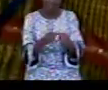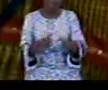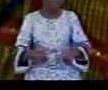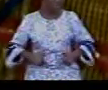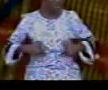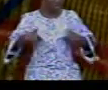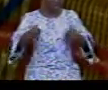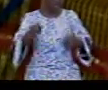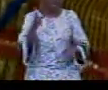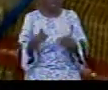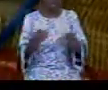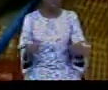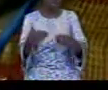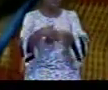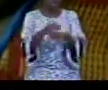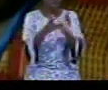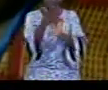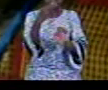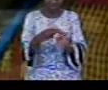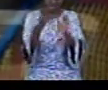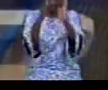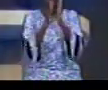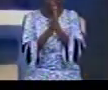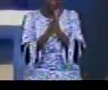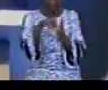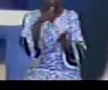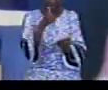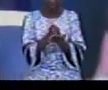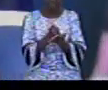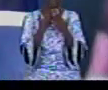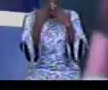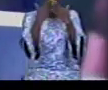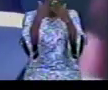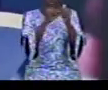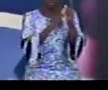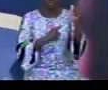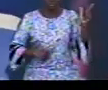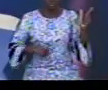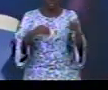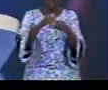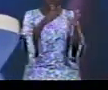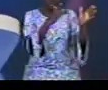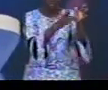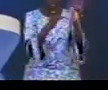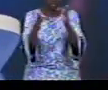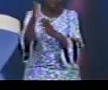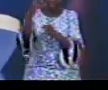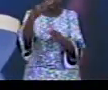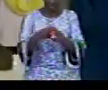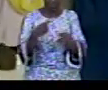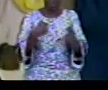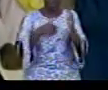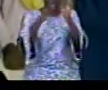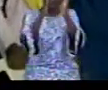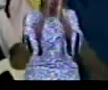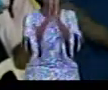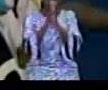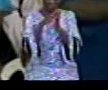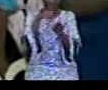Jesus' name. Amen. Thank you, Lord. In Jesus' name we pray.